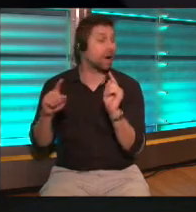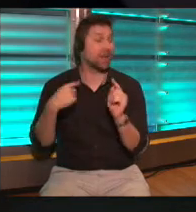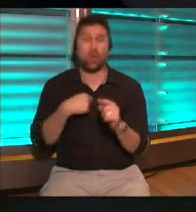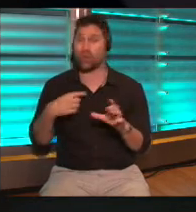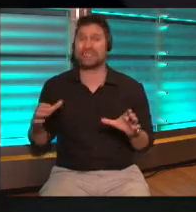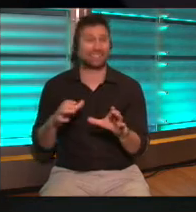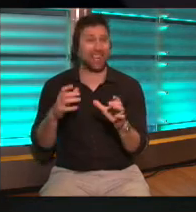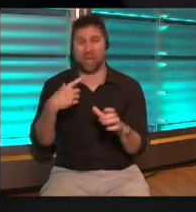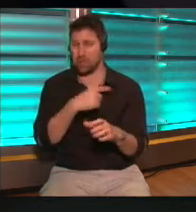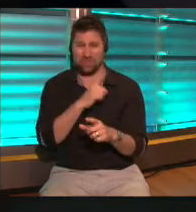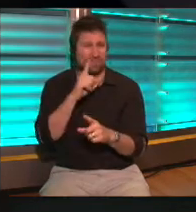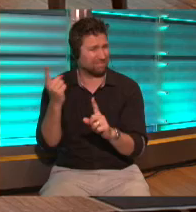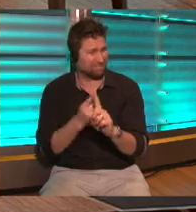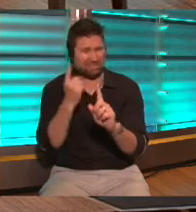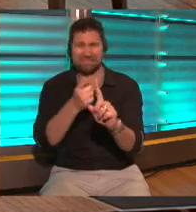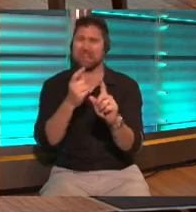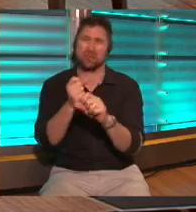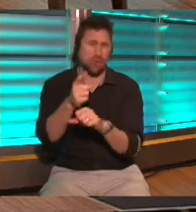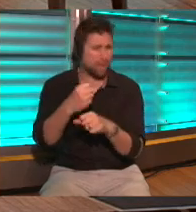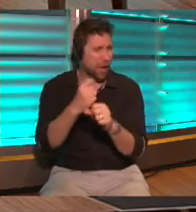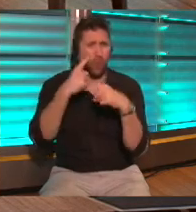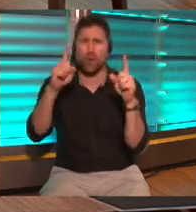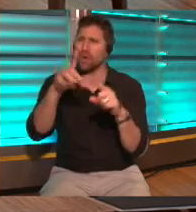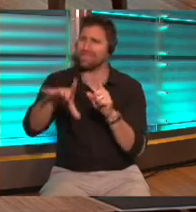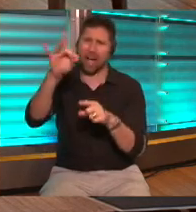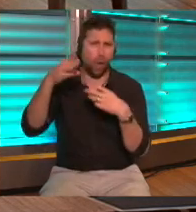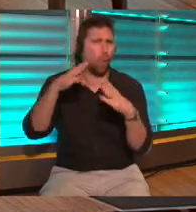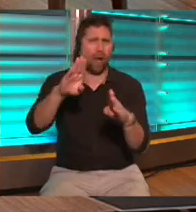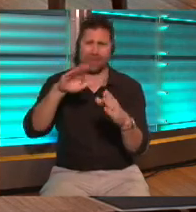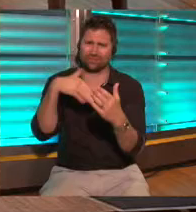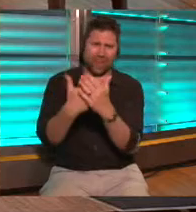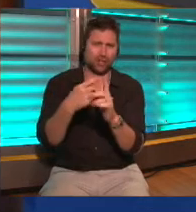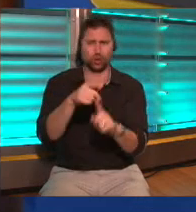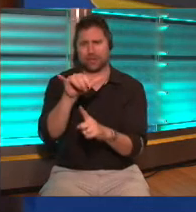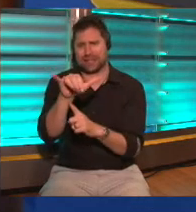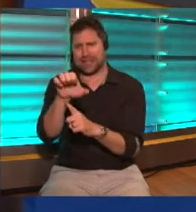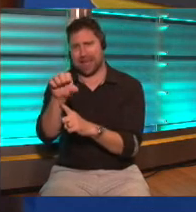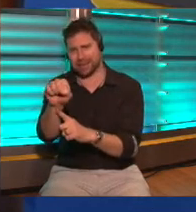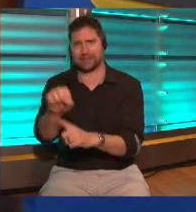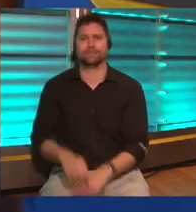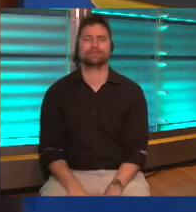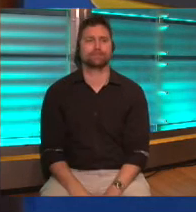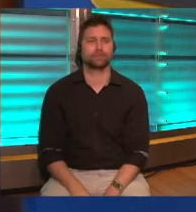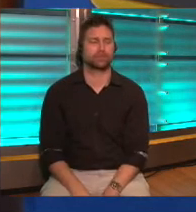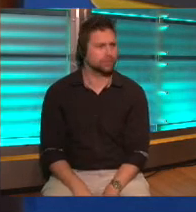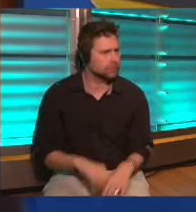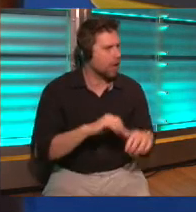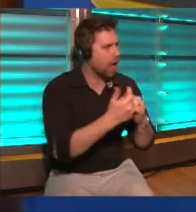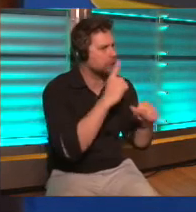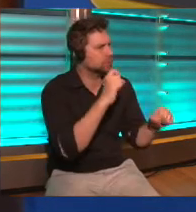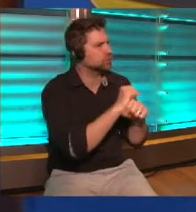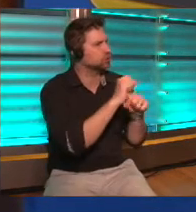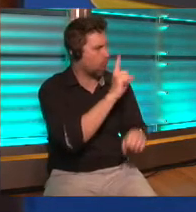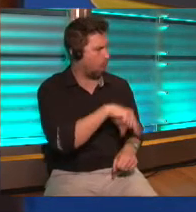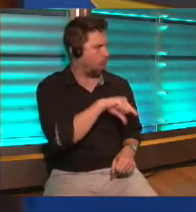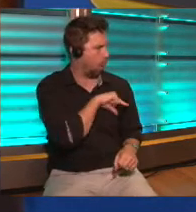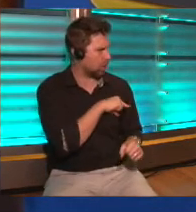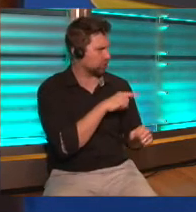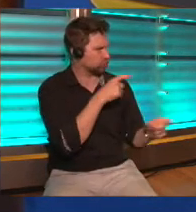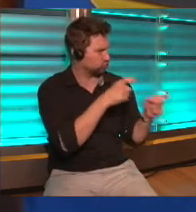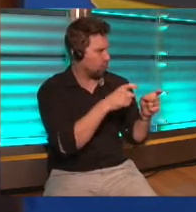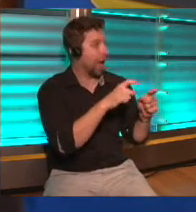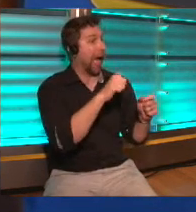this dream. And so you make it work, you make it happen, you find a way to get to yes. How do you ensure quality control as you grow and